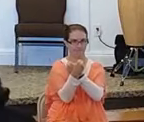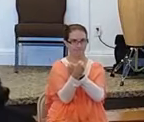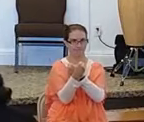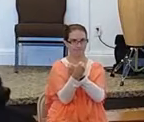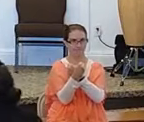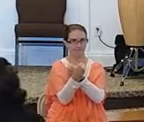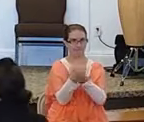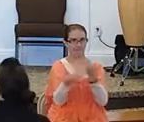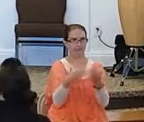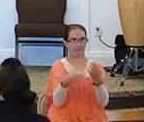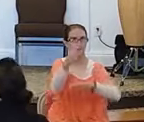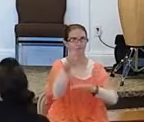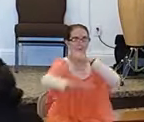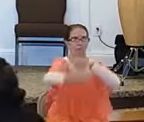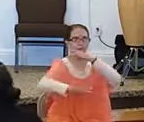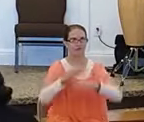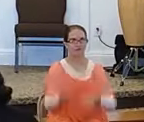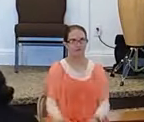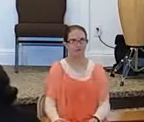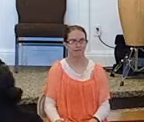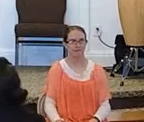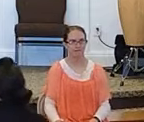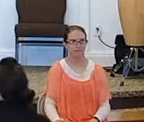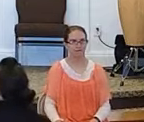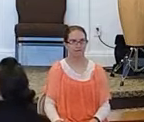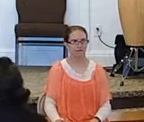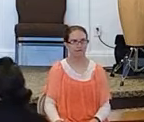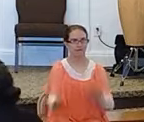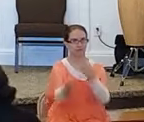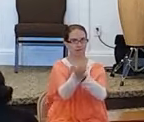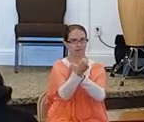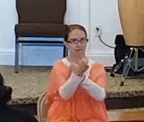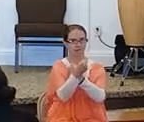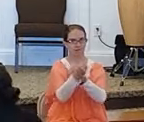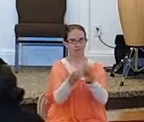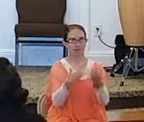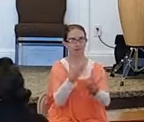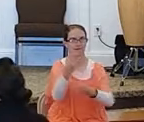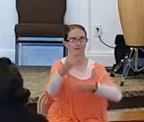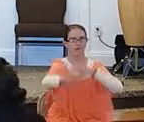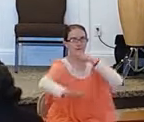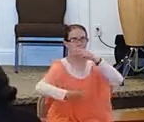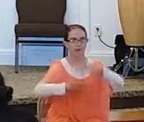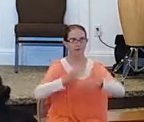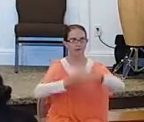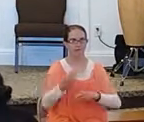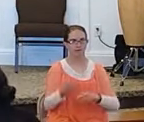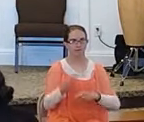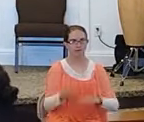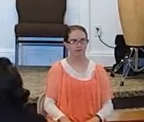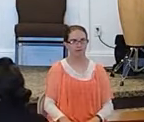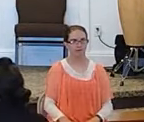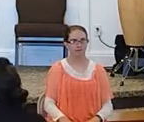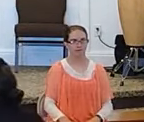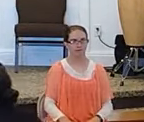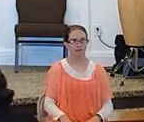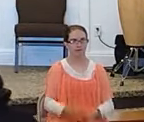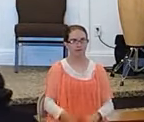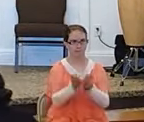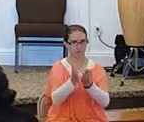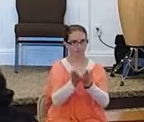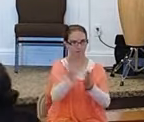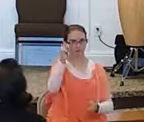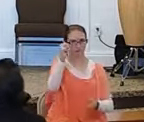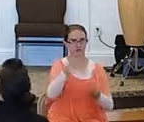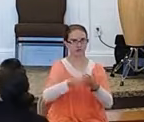by things of this world. You've been bound up by things of this world. And I want to read you one more. John